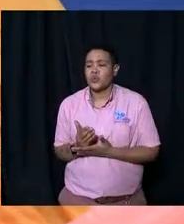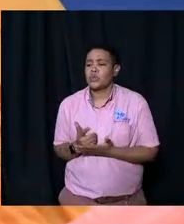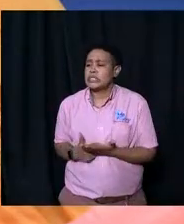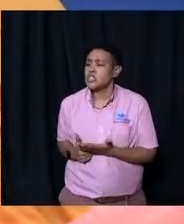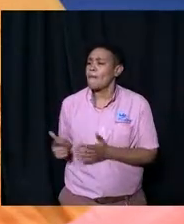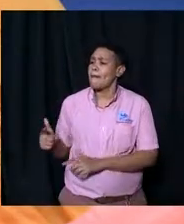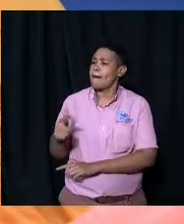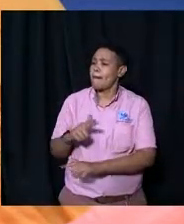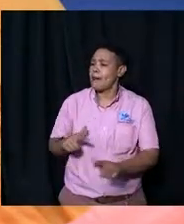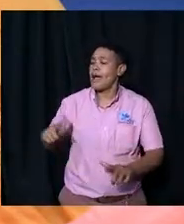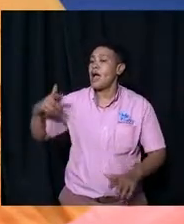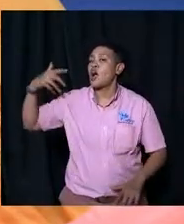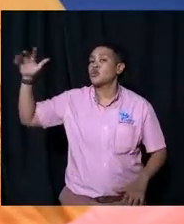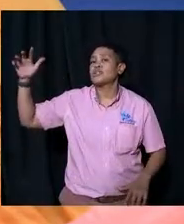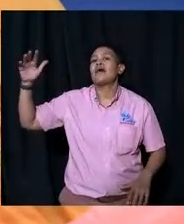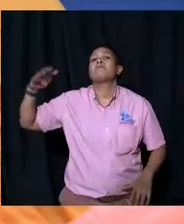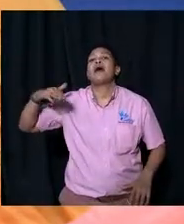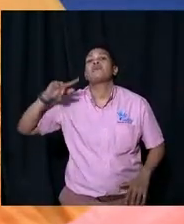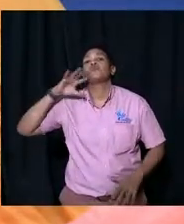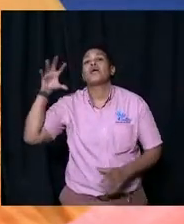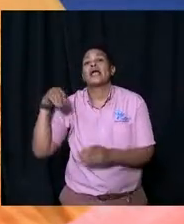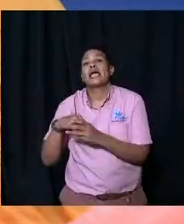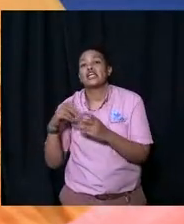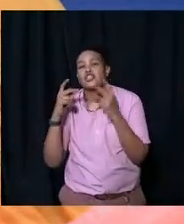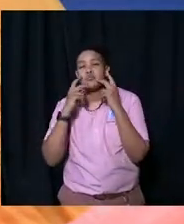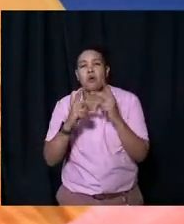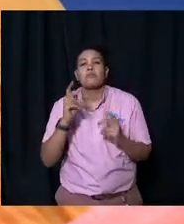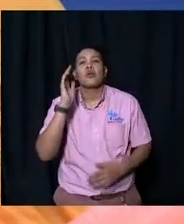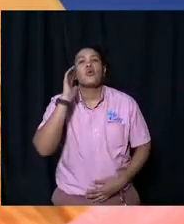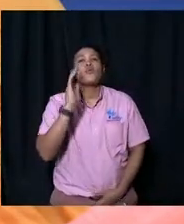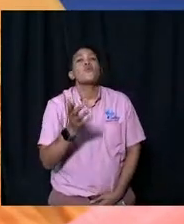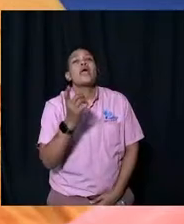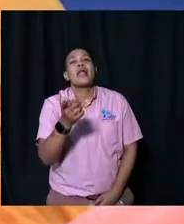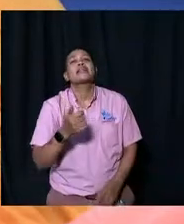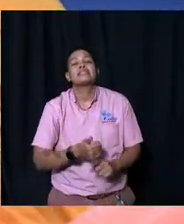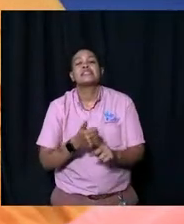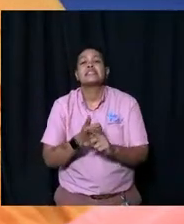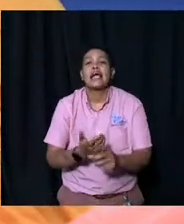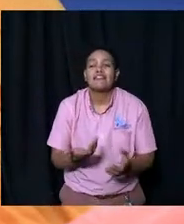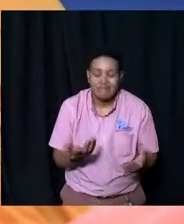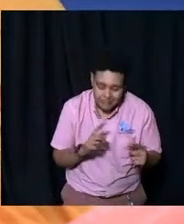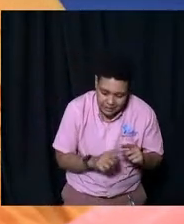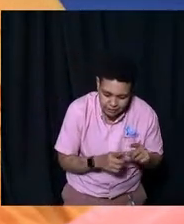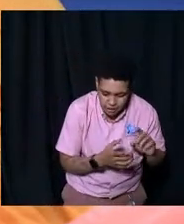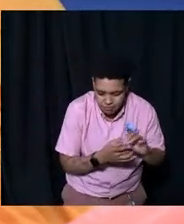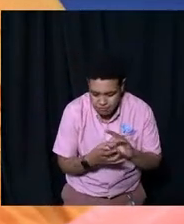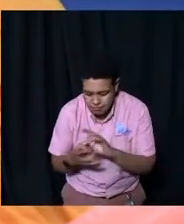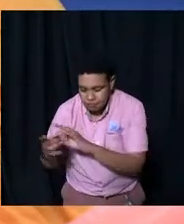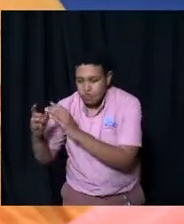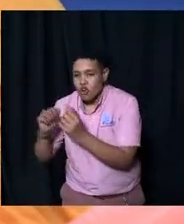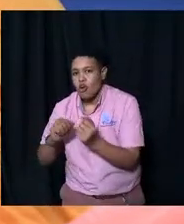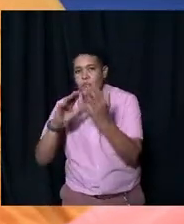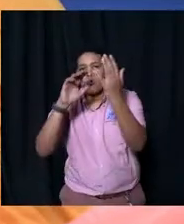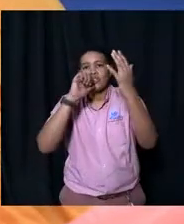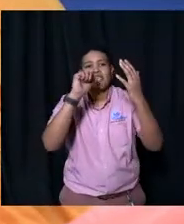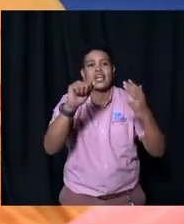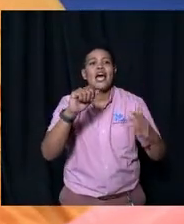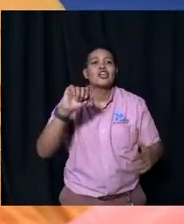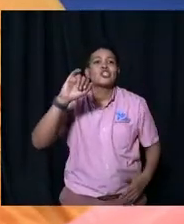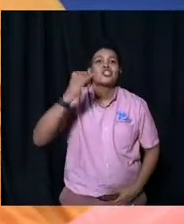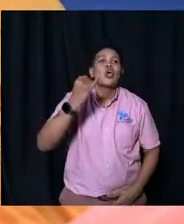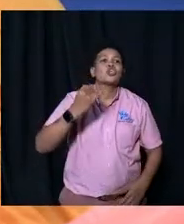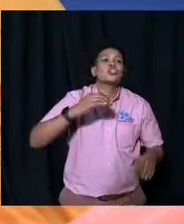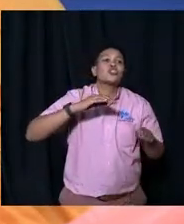and outside of the parliament to engage the public. So it is going to be a looped approach, you know,